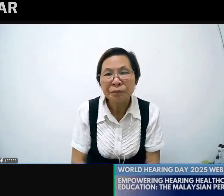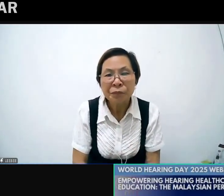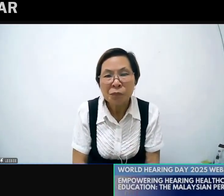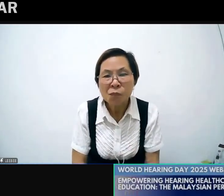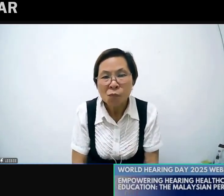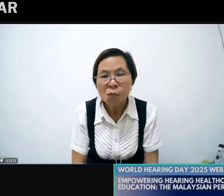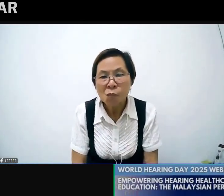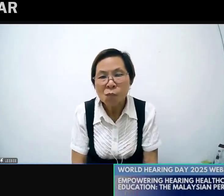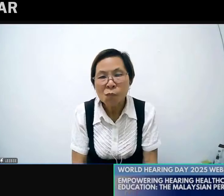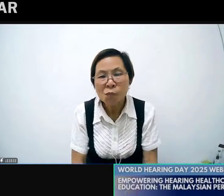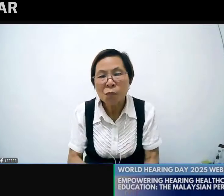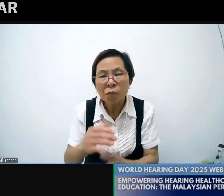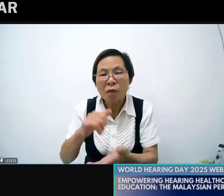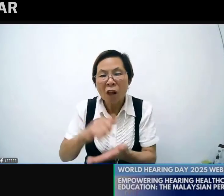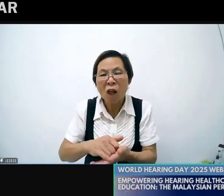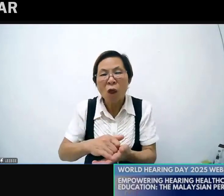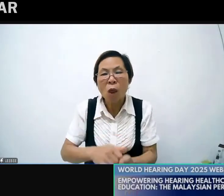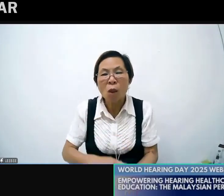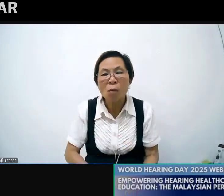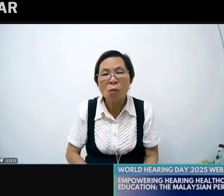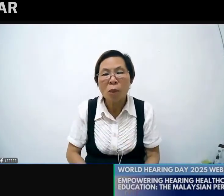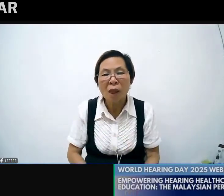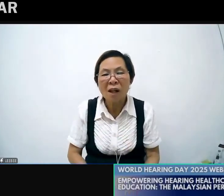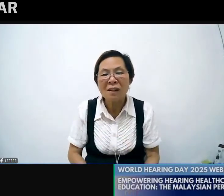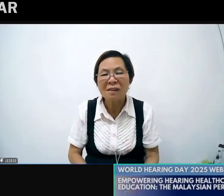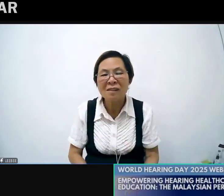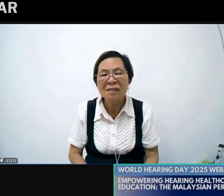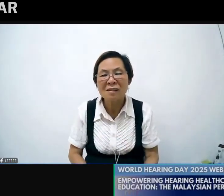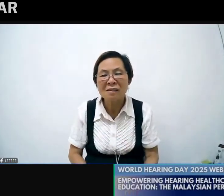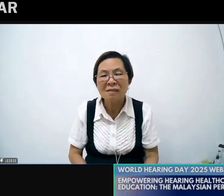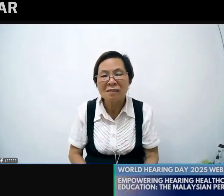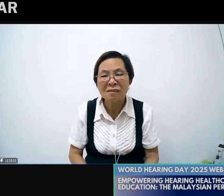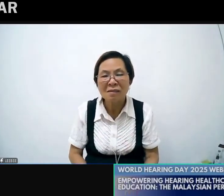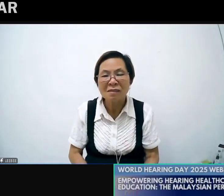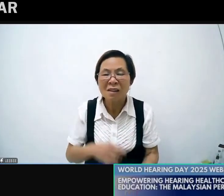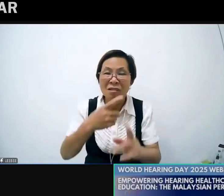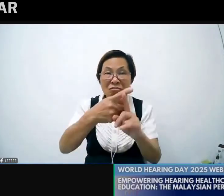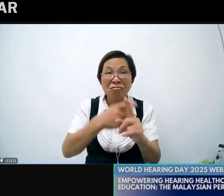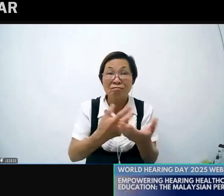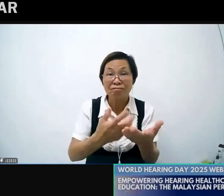So that's most likely that's all from me.